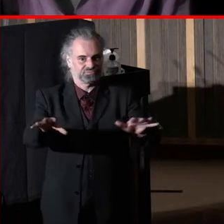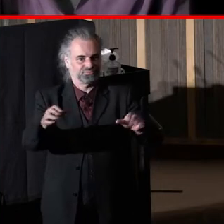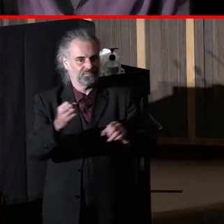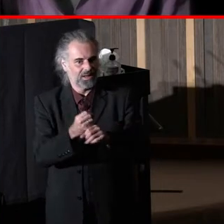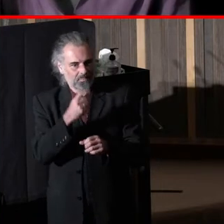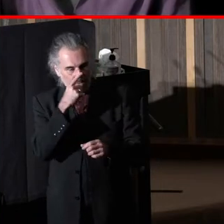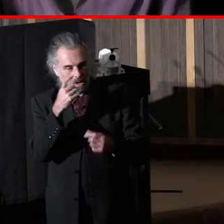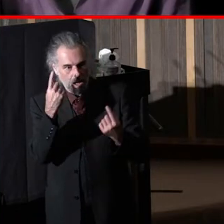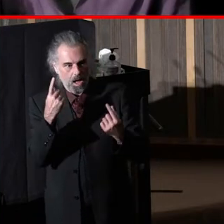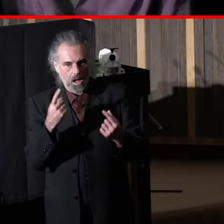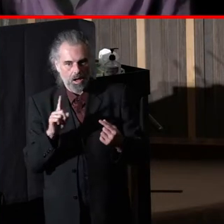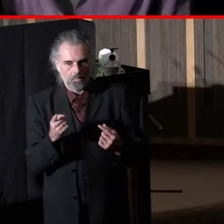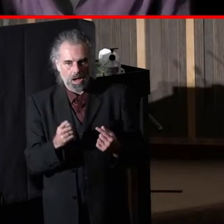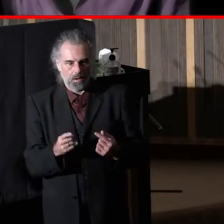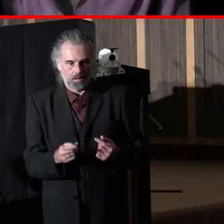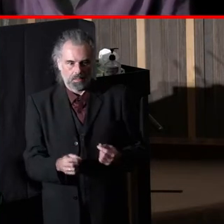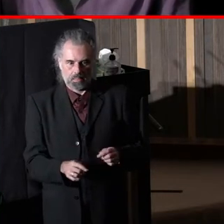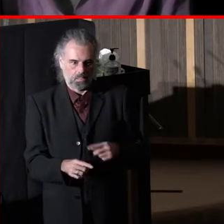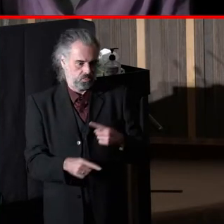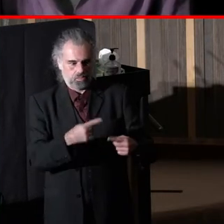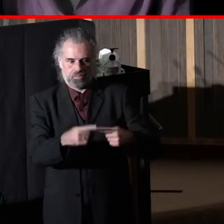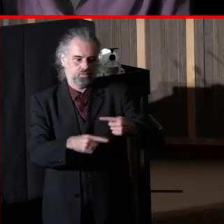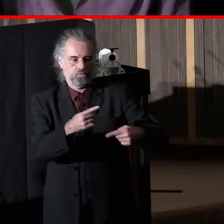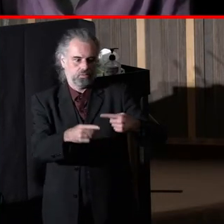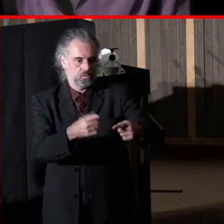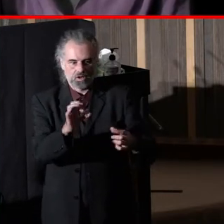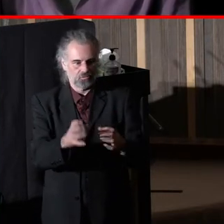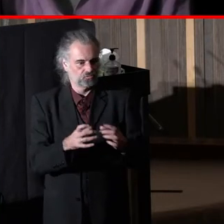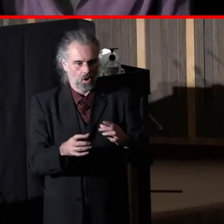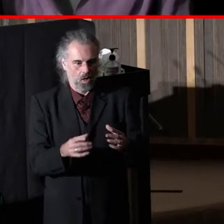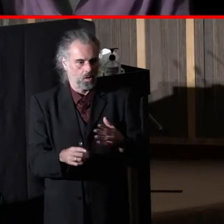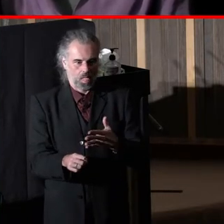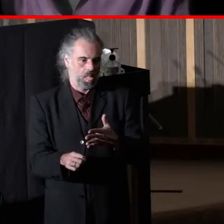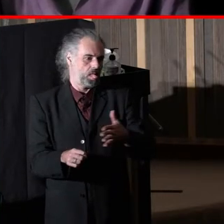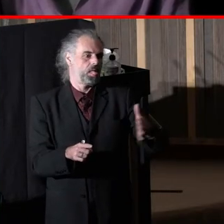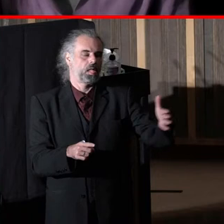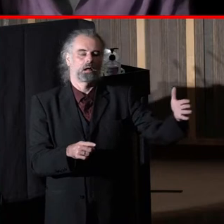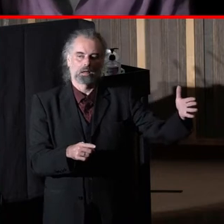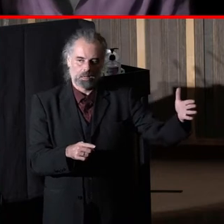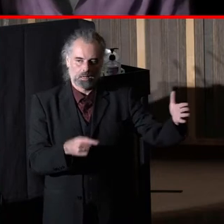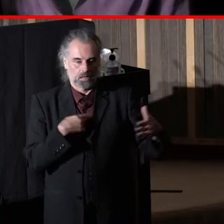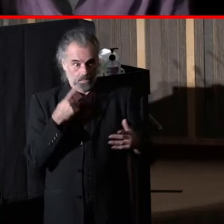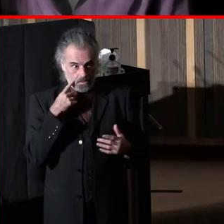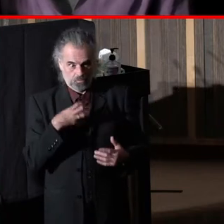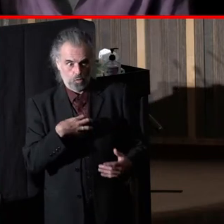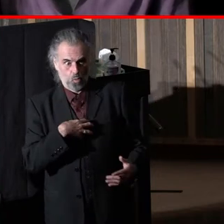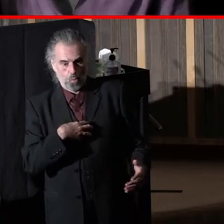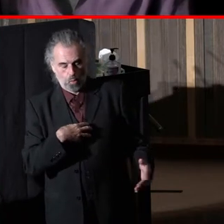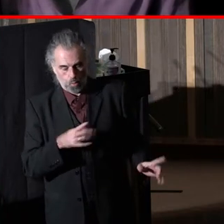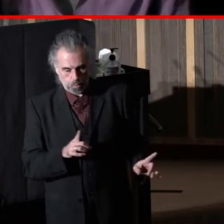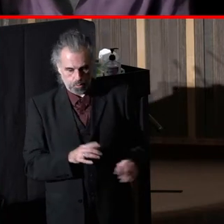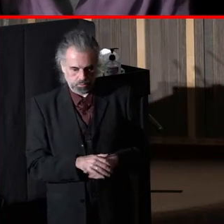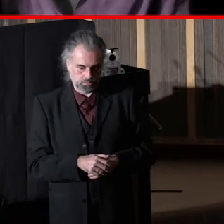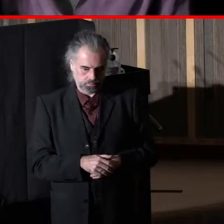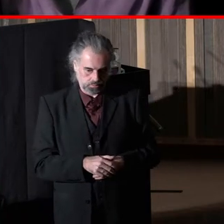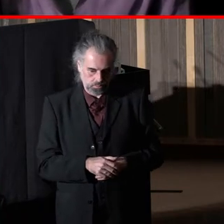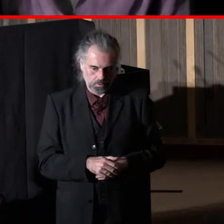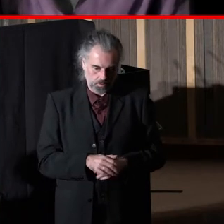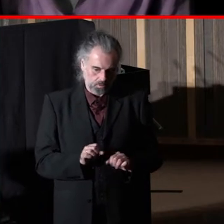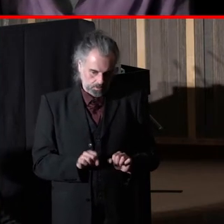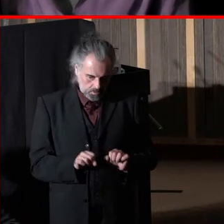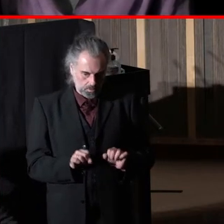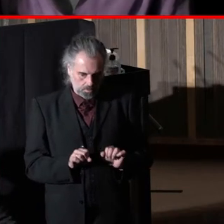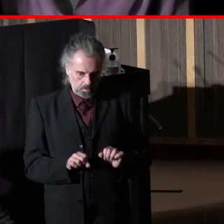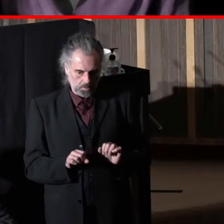there. And then it all just kind of spiraled out of control. I think that was really scary. But